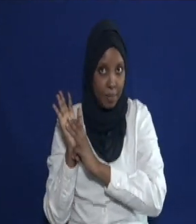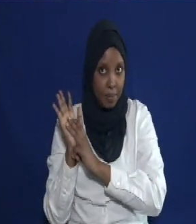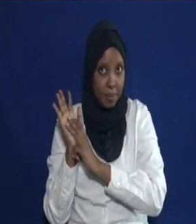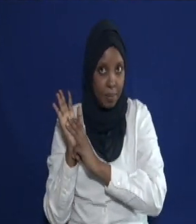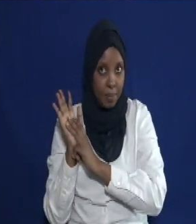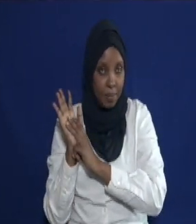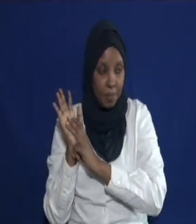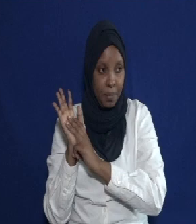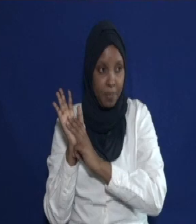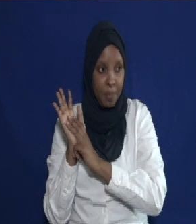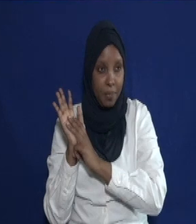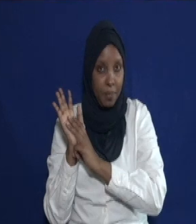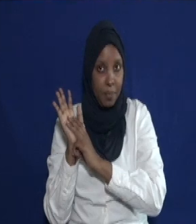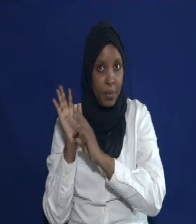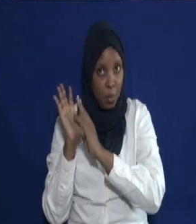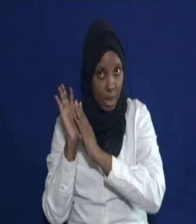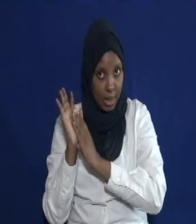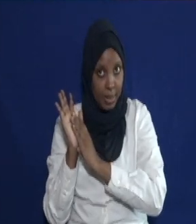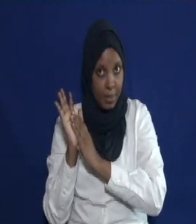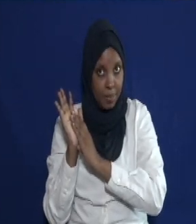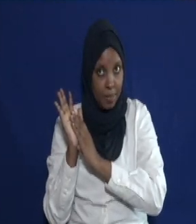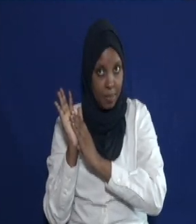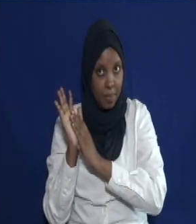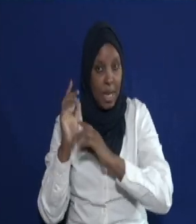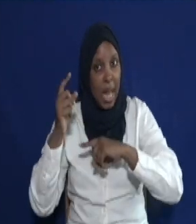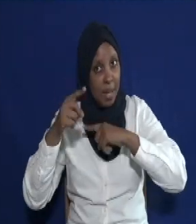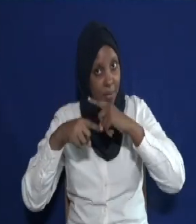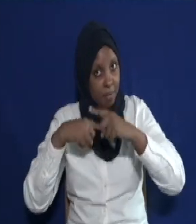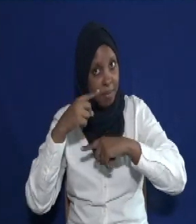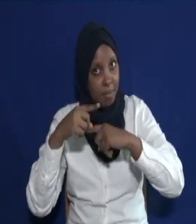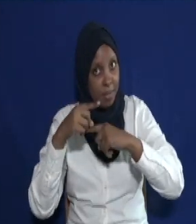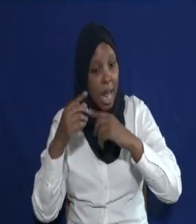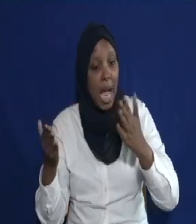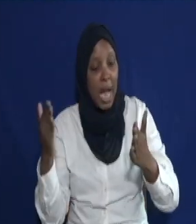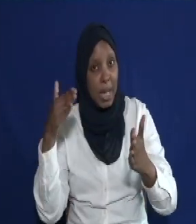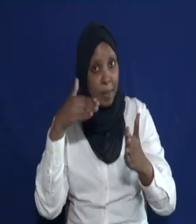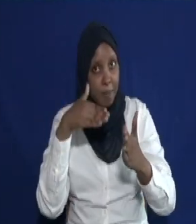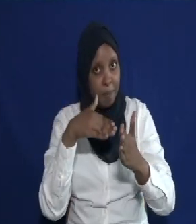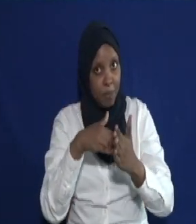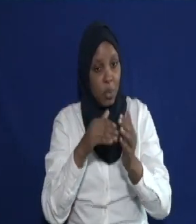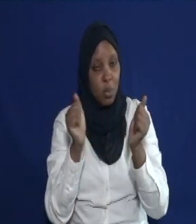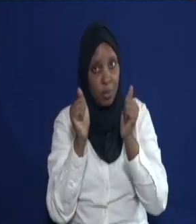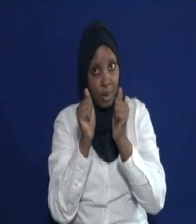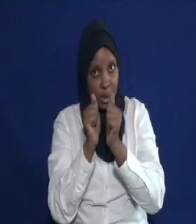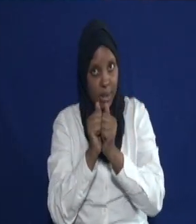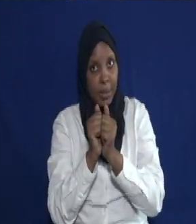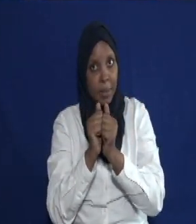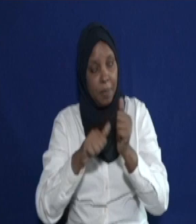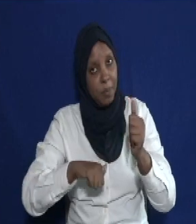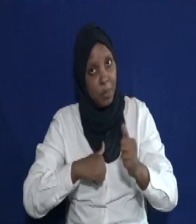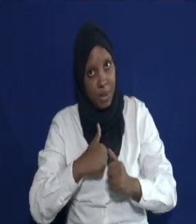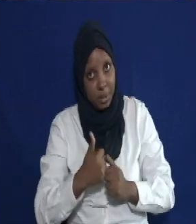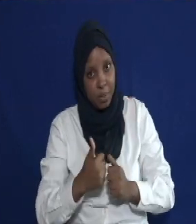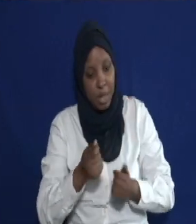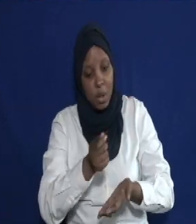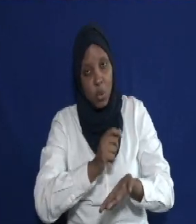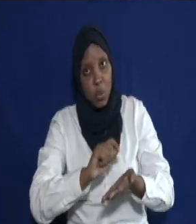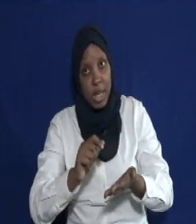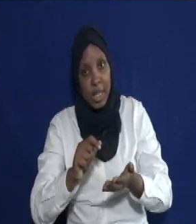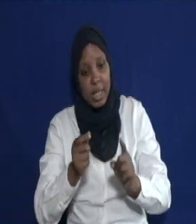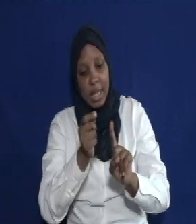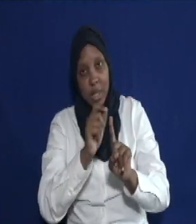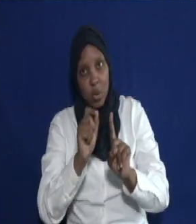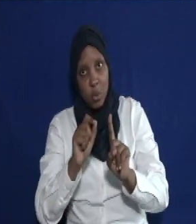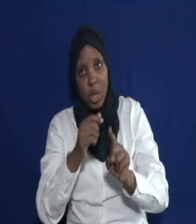9. So can you continue up to 10? You can continue yourself up to 10 to write